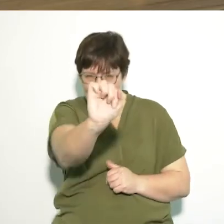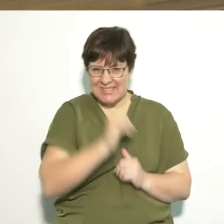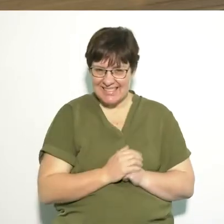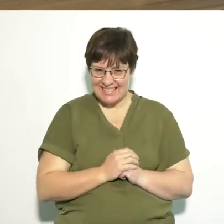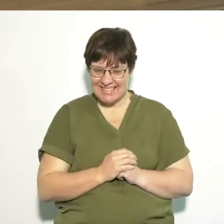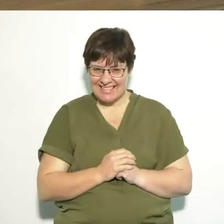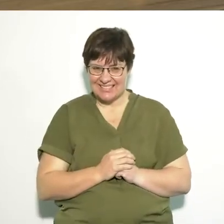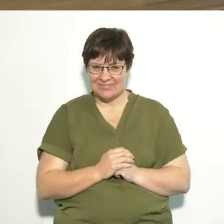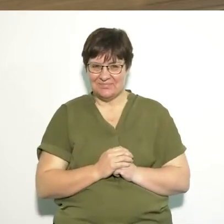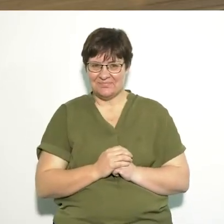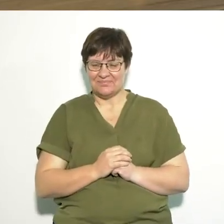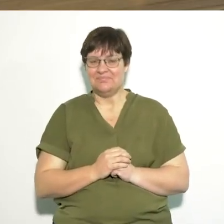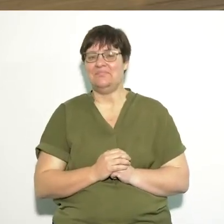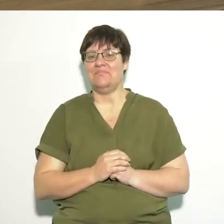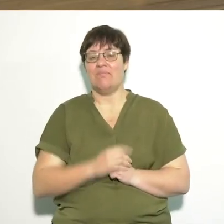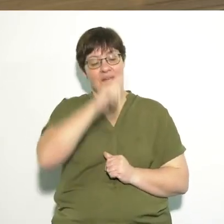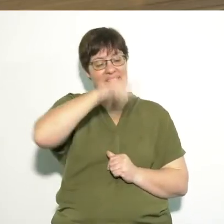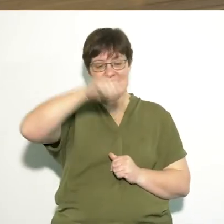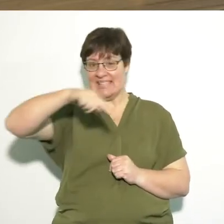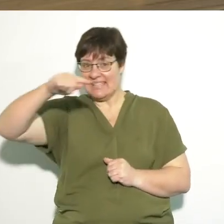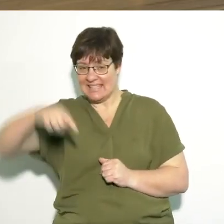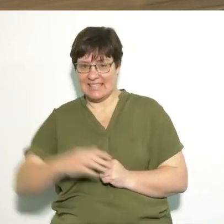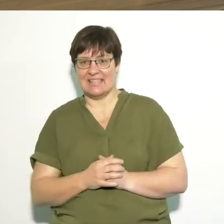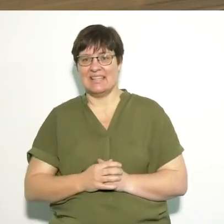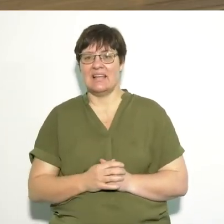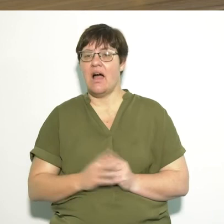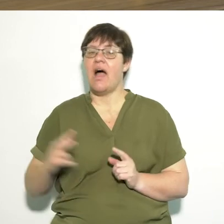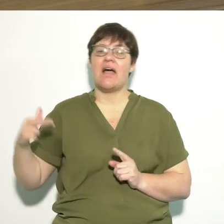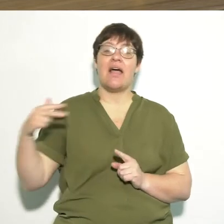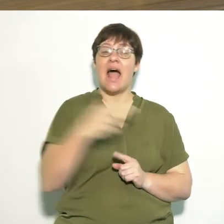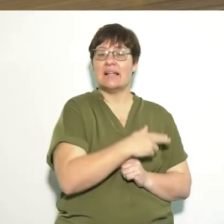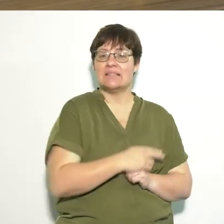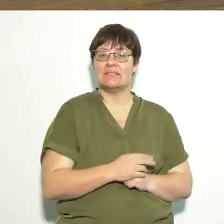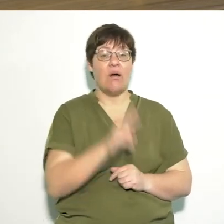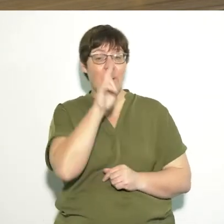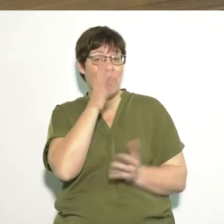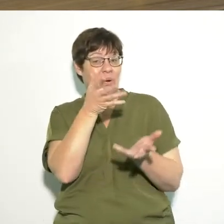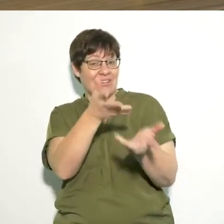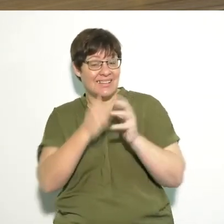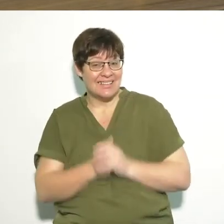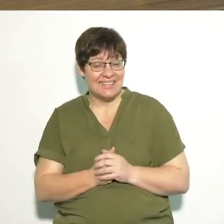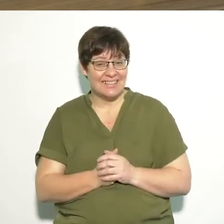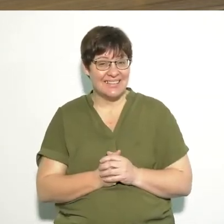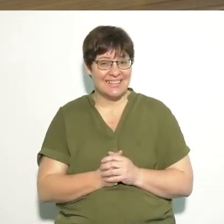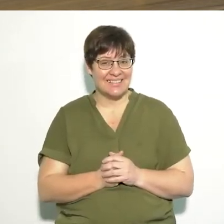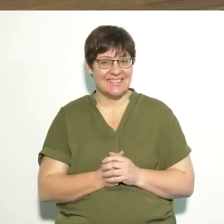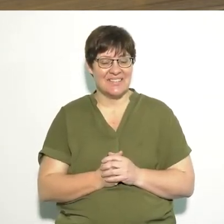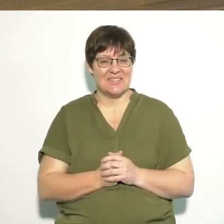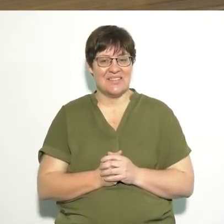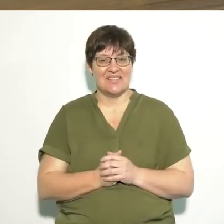matter. Zigzags are perfect. Zigzags all the way through, cut them out, and this is what they look